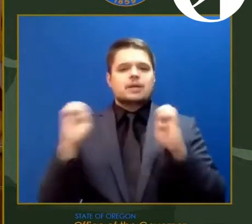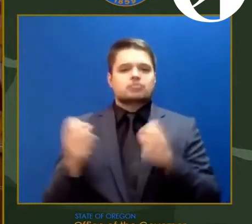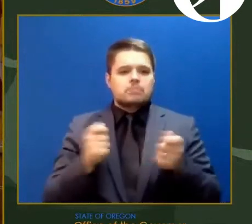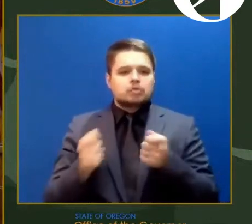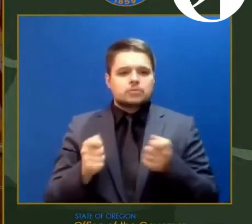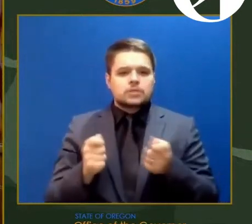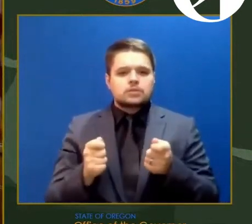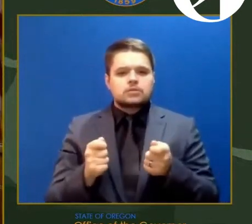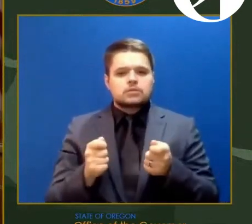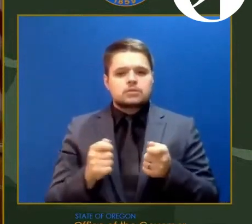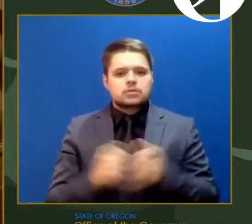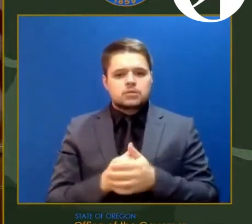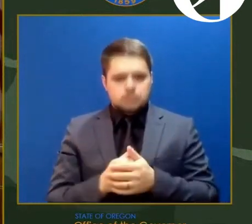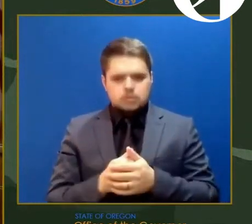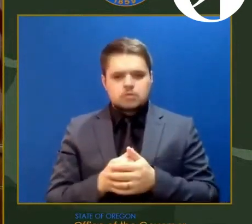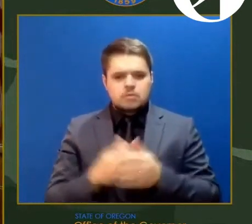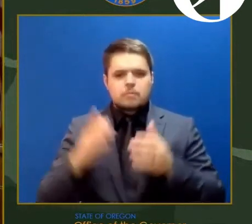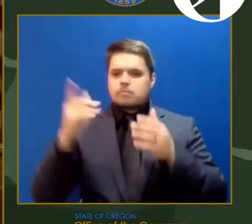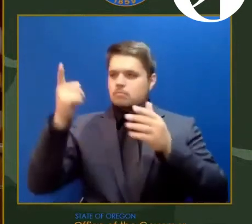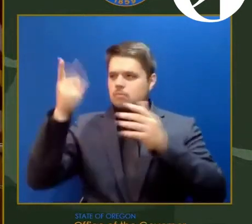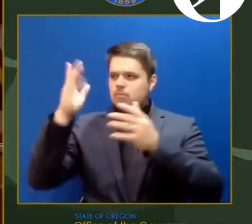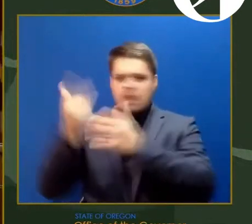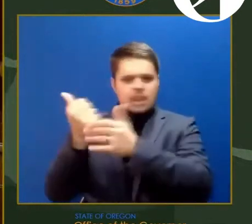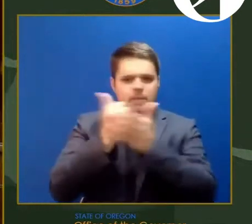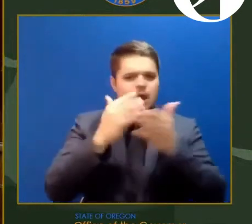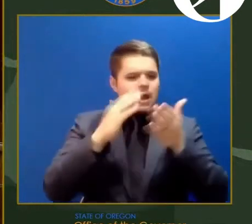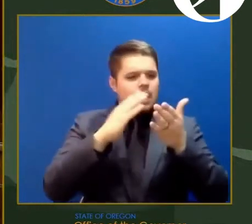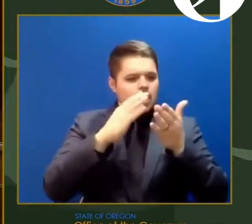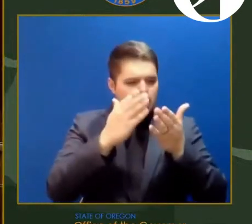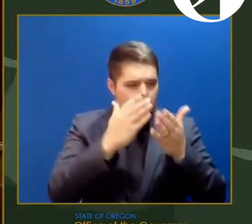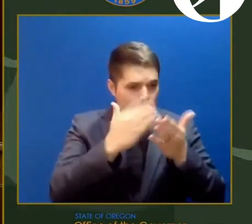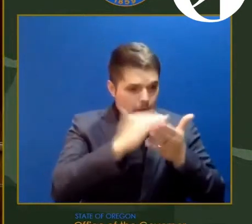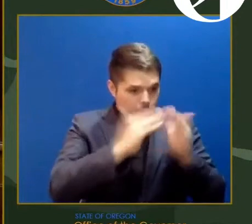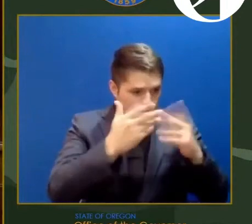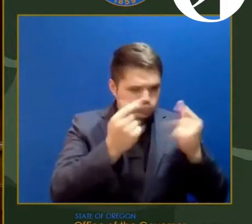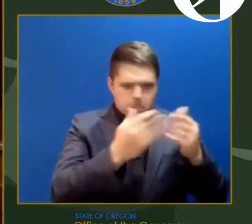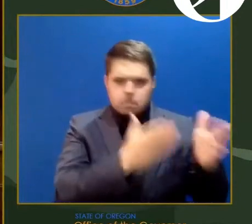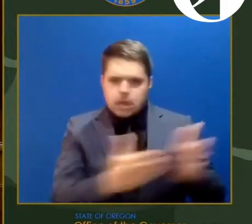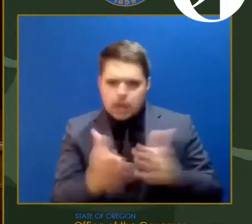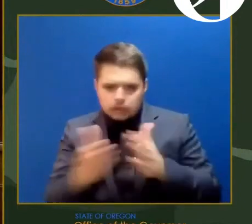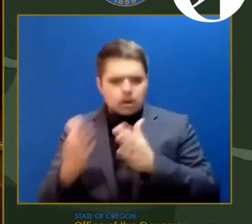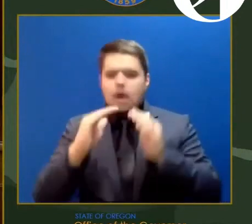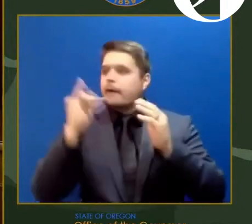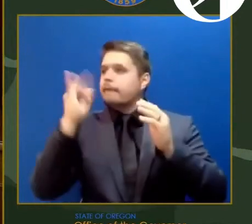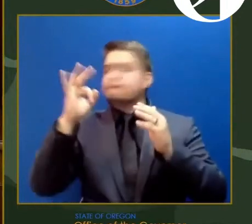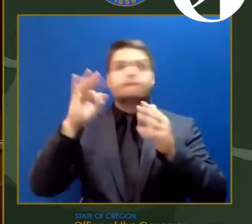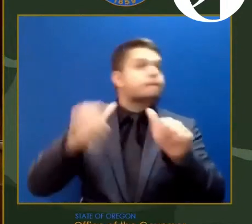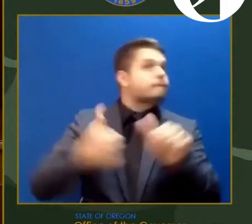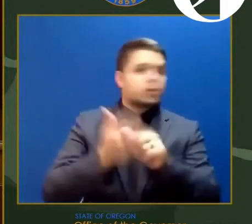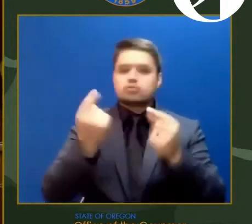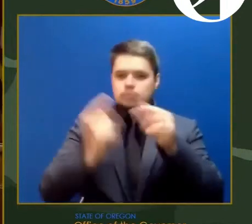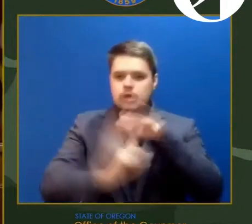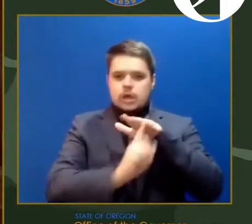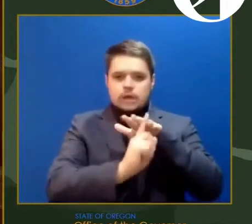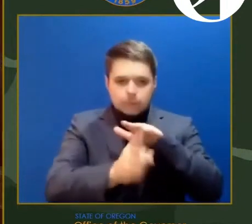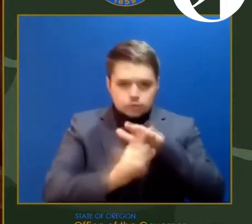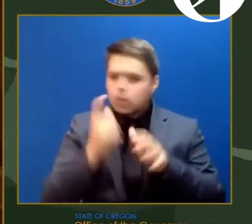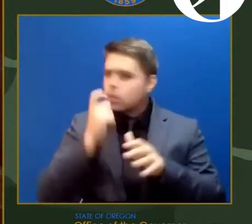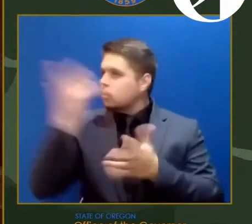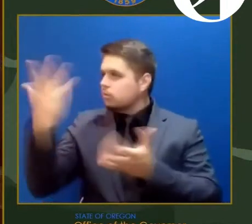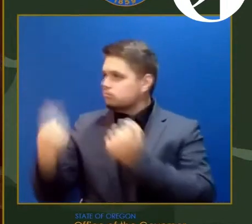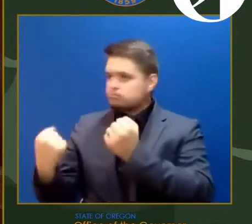response plans and fire evacuation routes and bolster smoke shelter programs at the Oregon Health